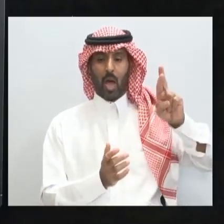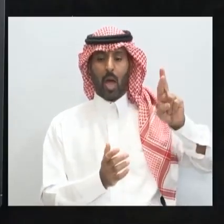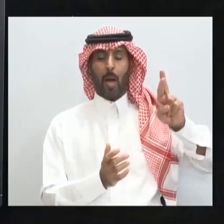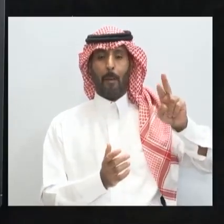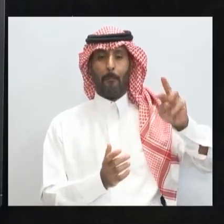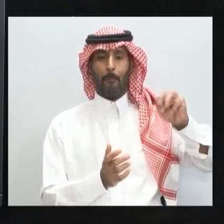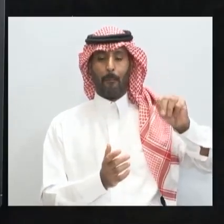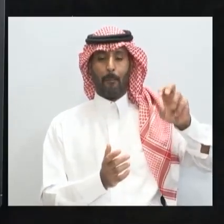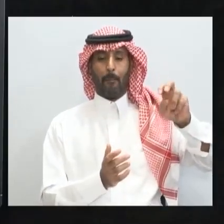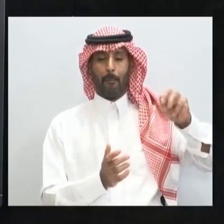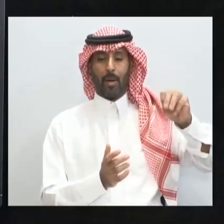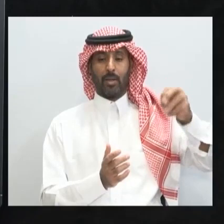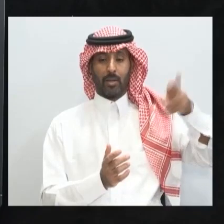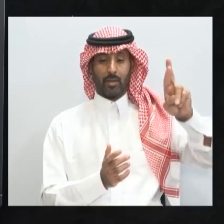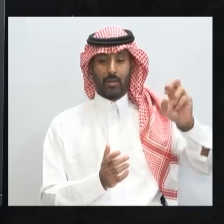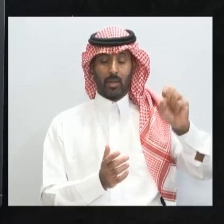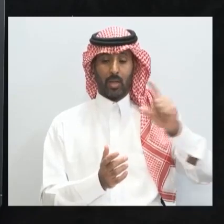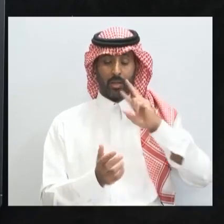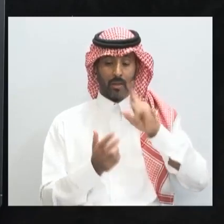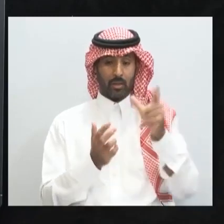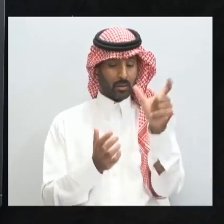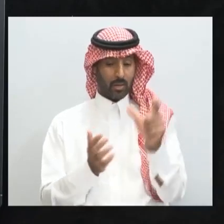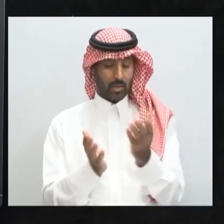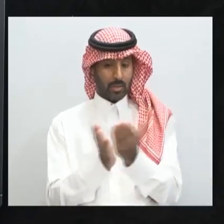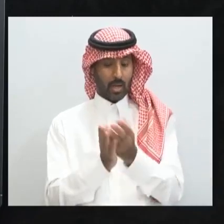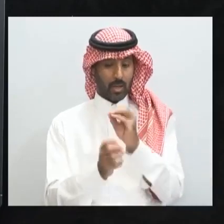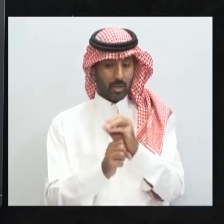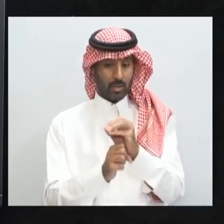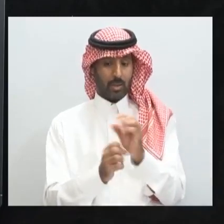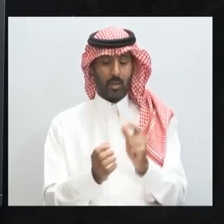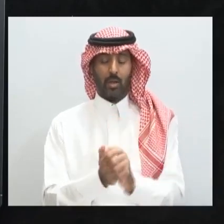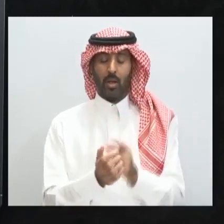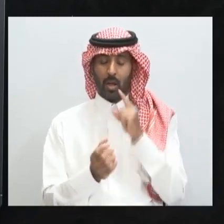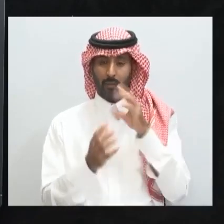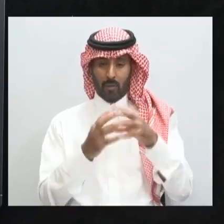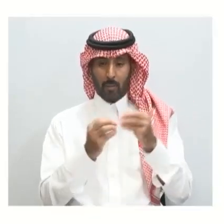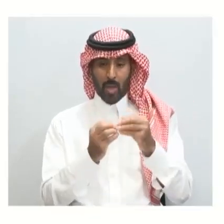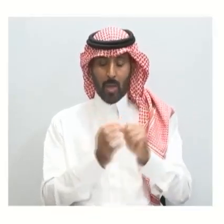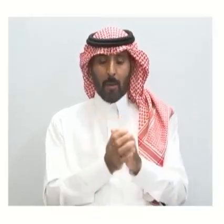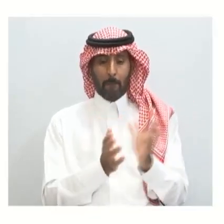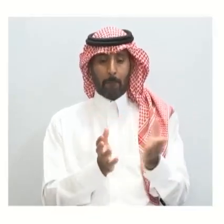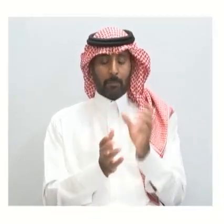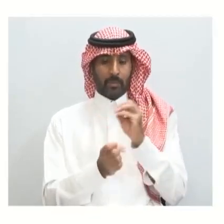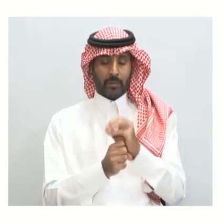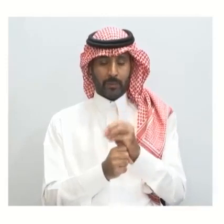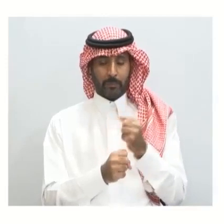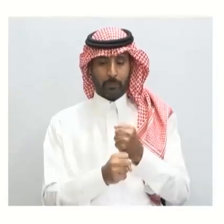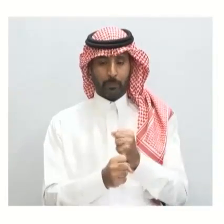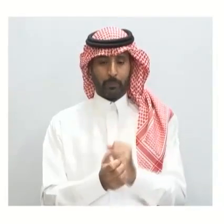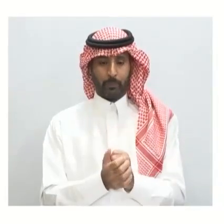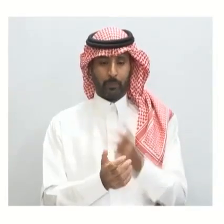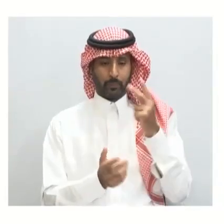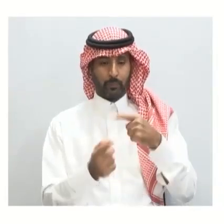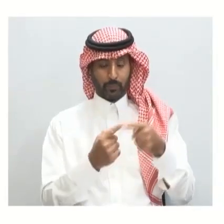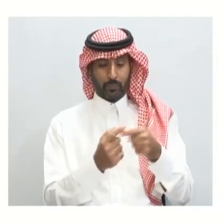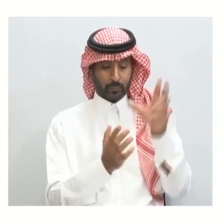two lessons. In each unit, we have here the grammar lesson and also the for meaning and function lesson. So we are going to